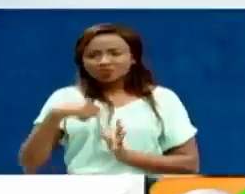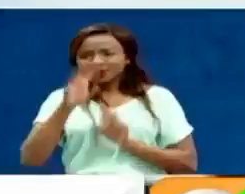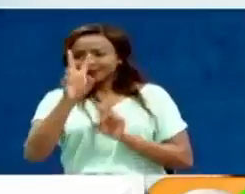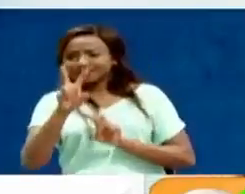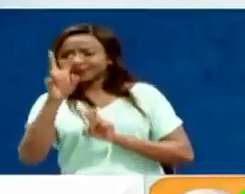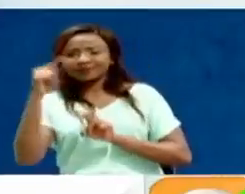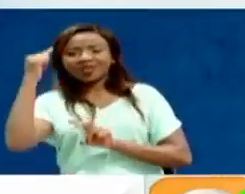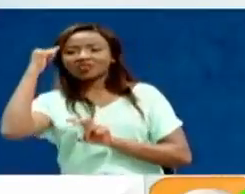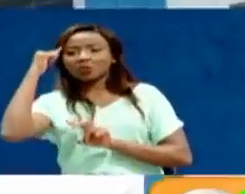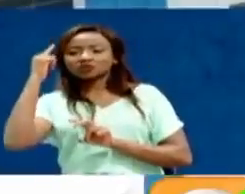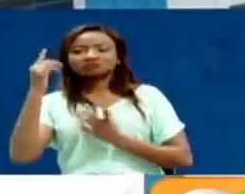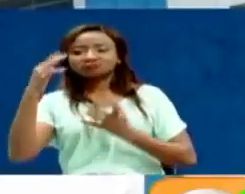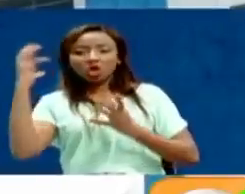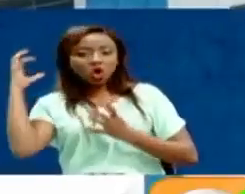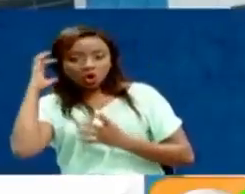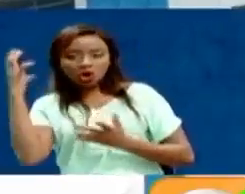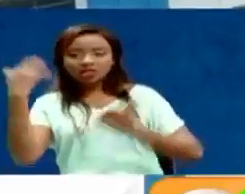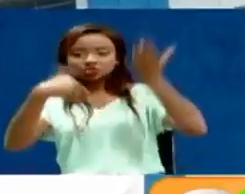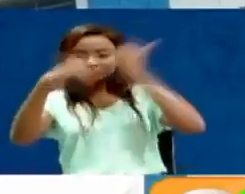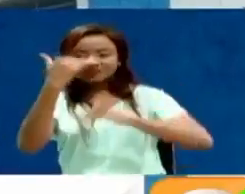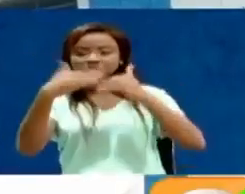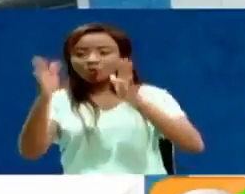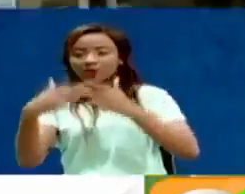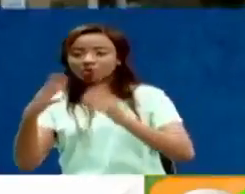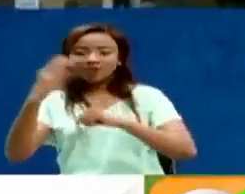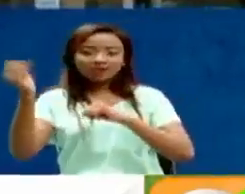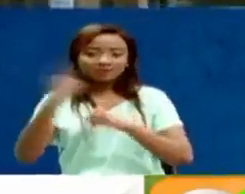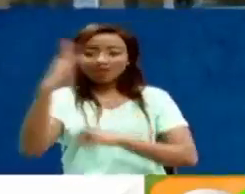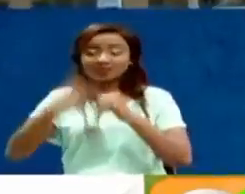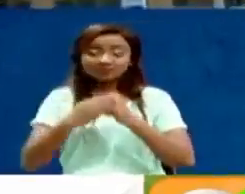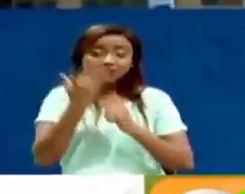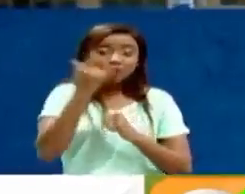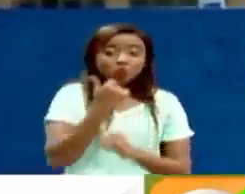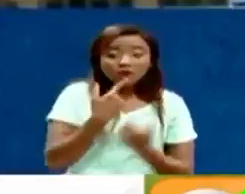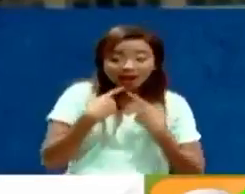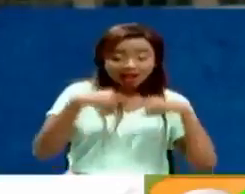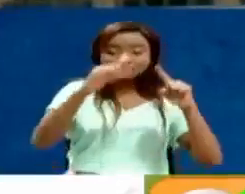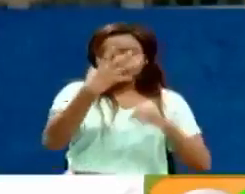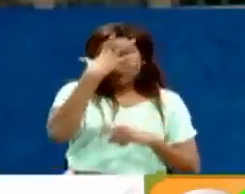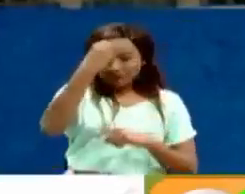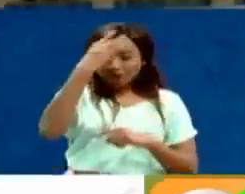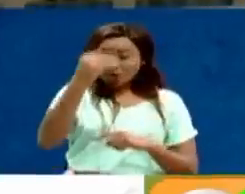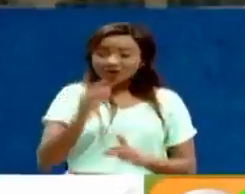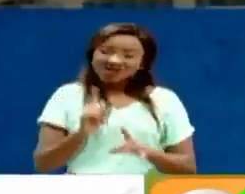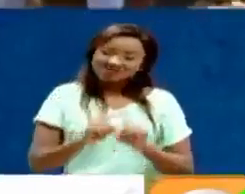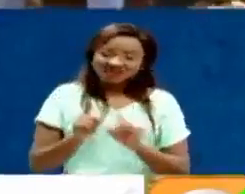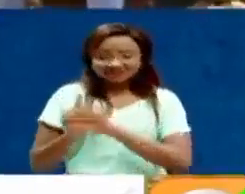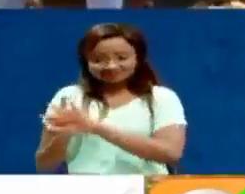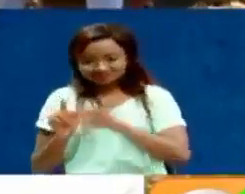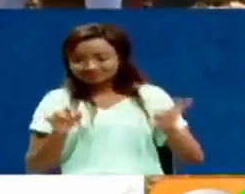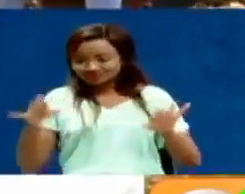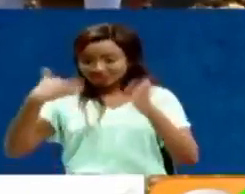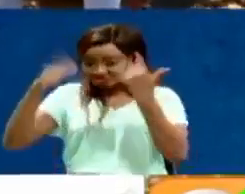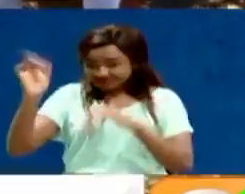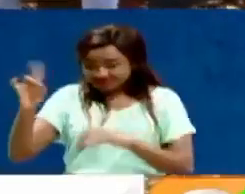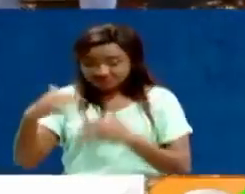of tertiary institutions, as announced by Education CS Professor George Magoha, will not apply for the University of Nairobi. To